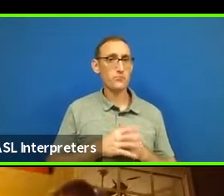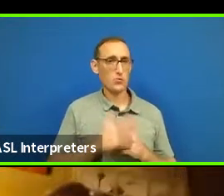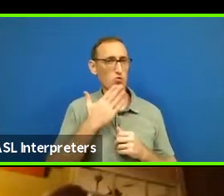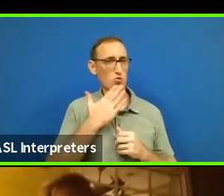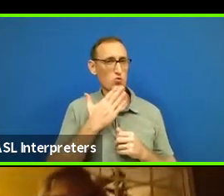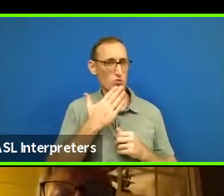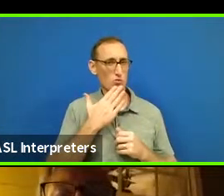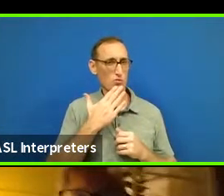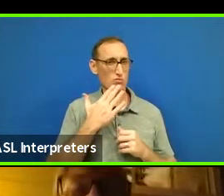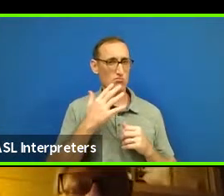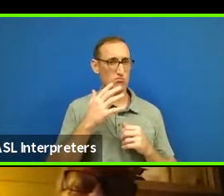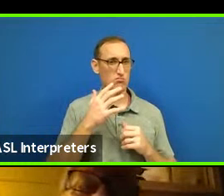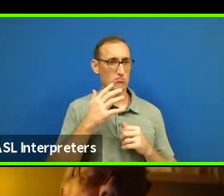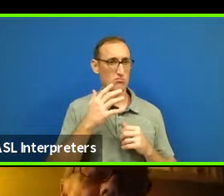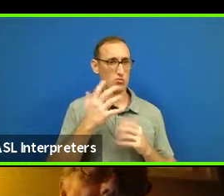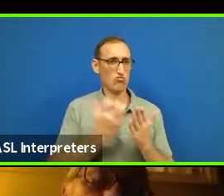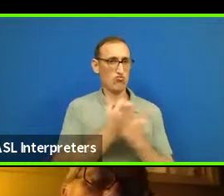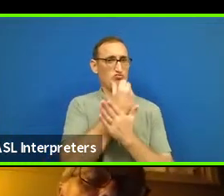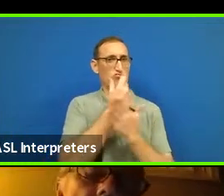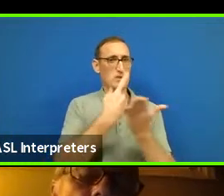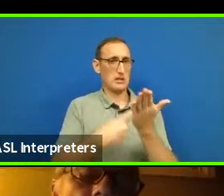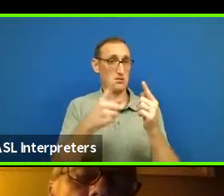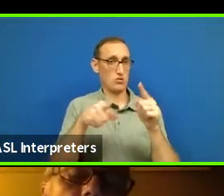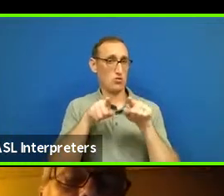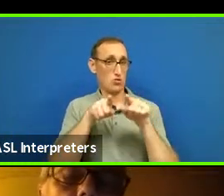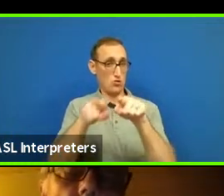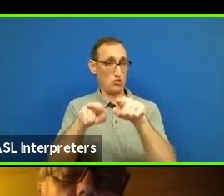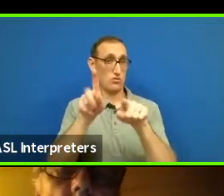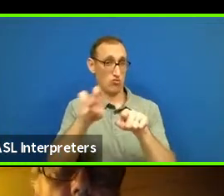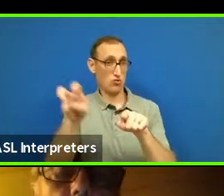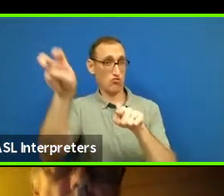topic. Oh, that's great.